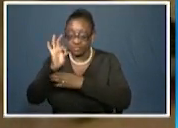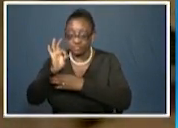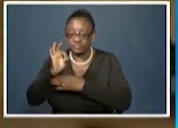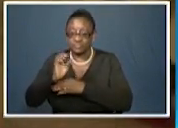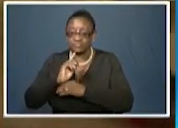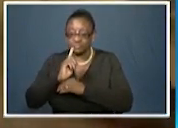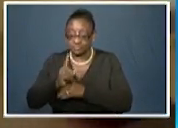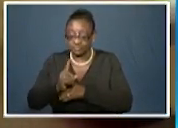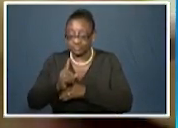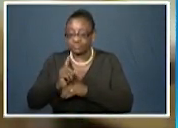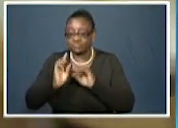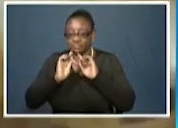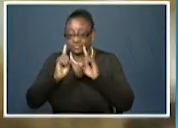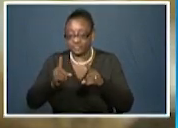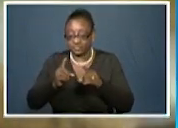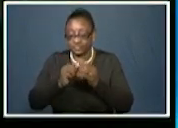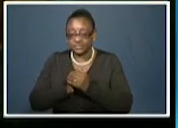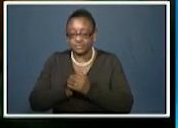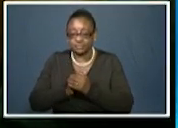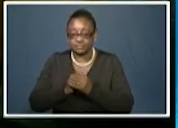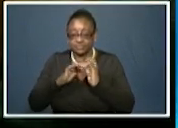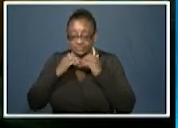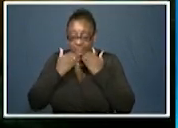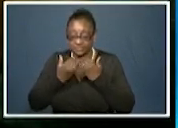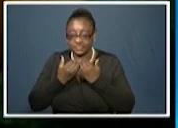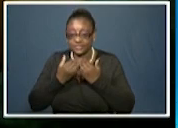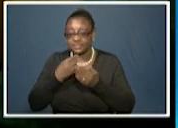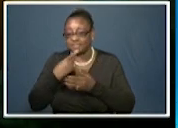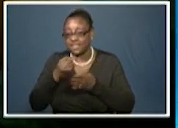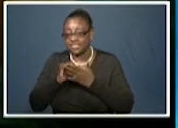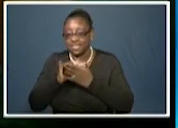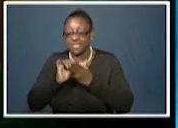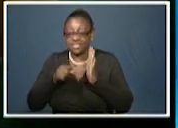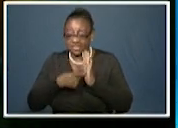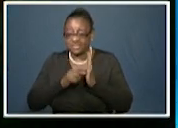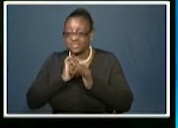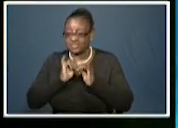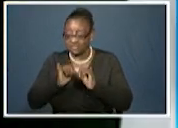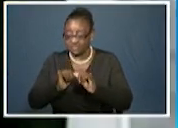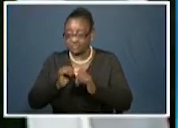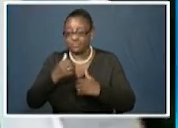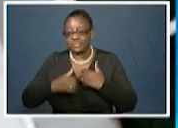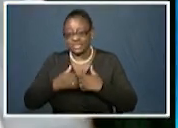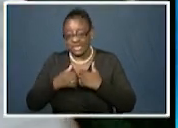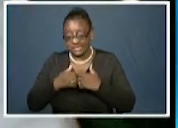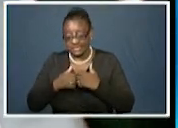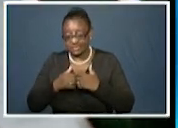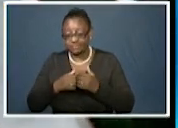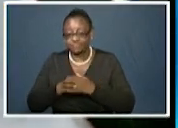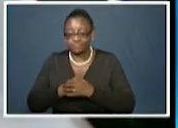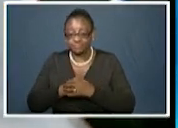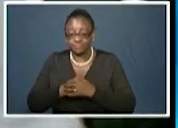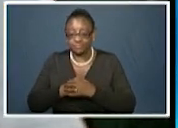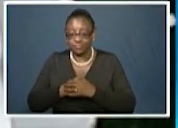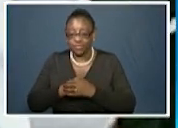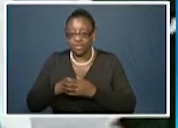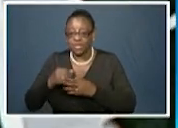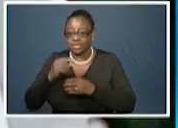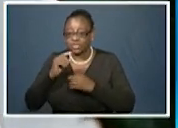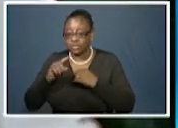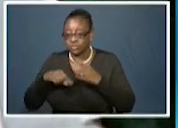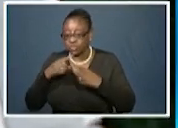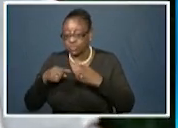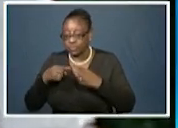genuine answers. Sadly, this is still the case. In the case of the food